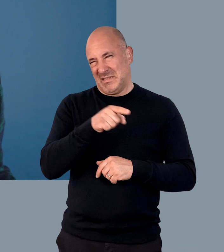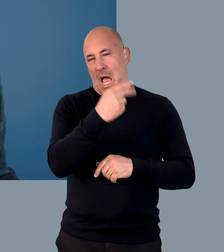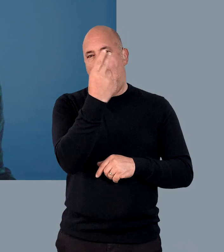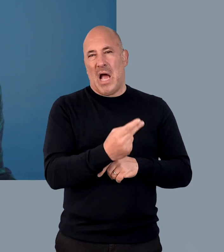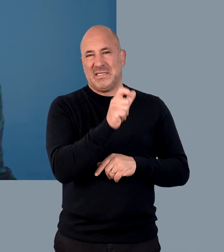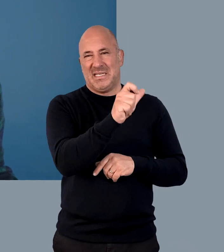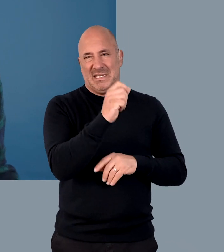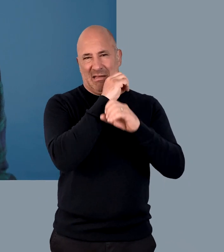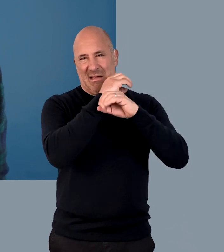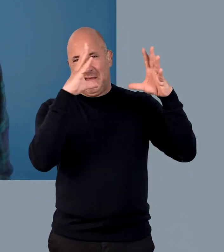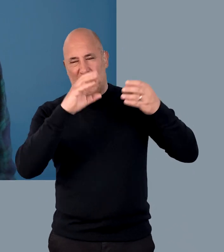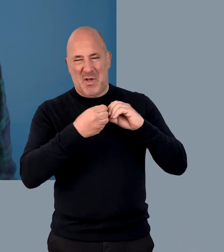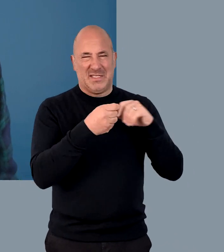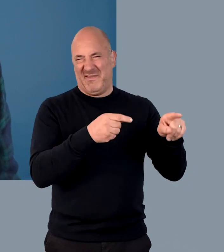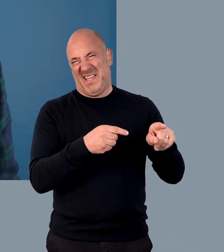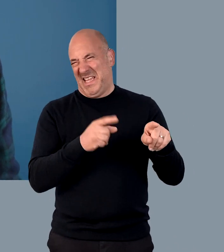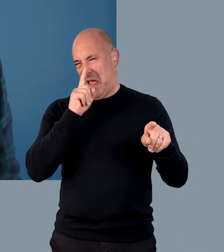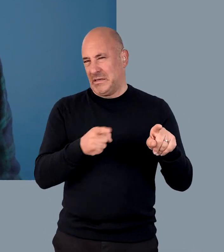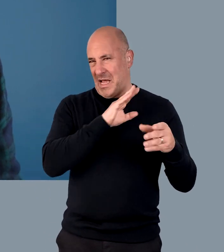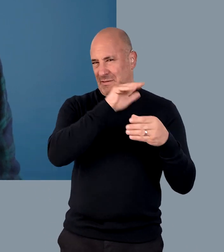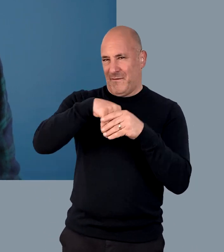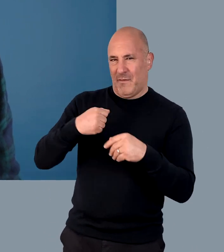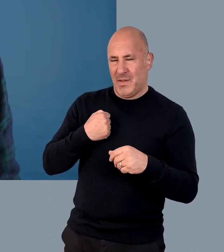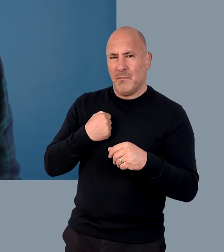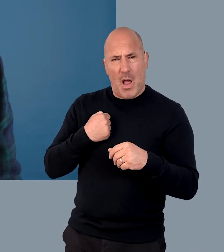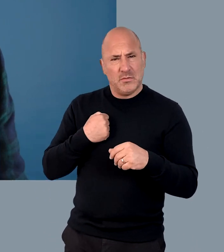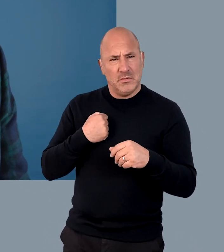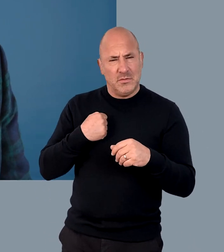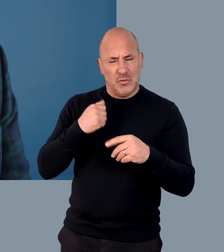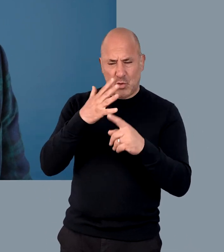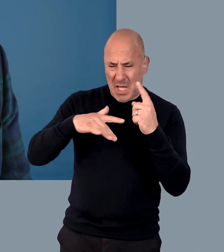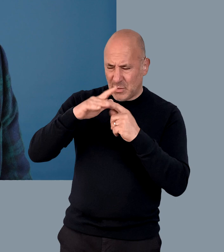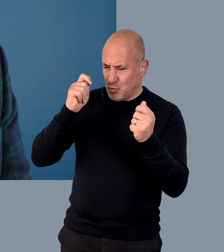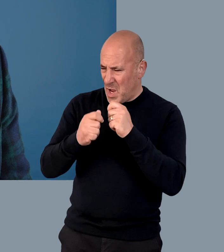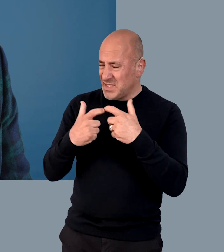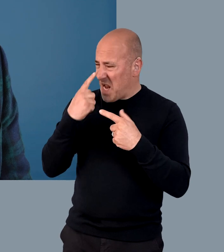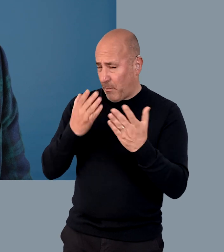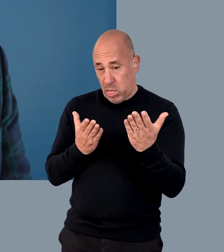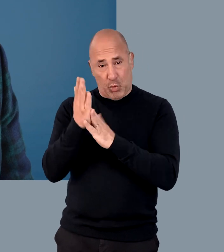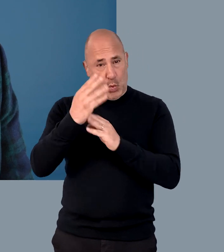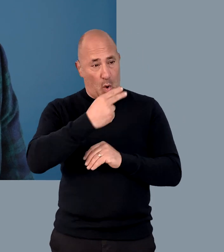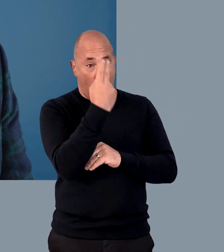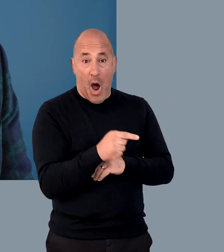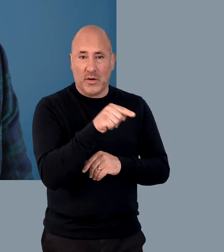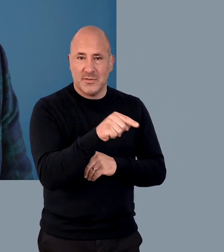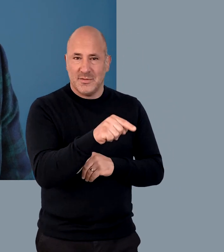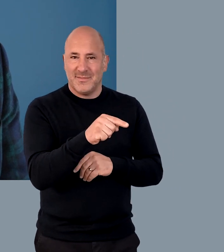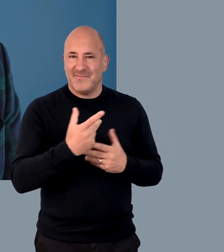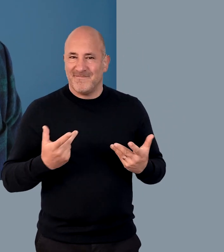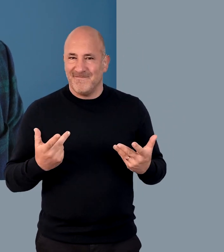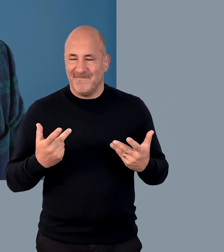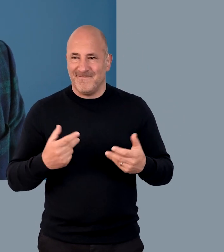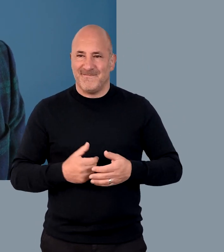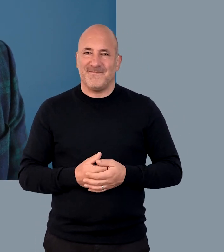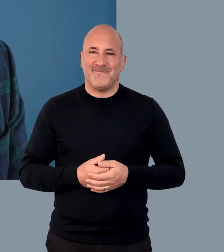preconceive the outcomes of what an artistic or a creative intervention can achieve within the realm of